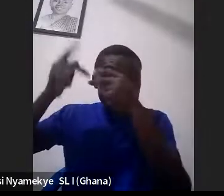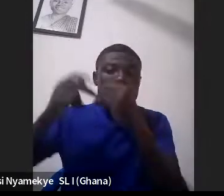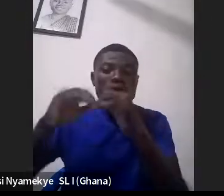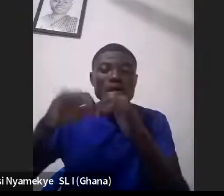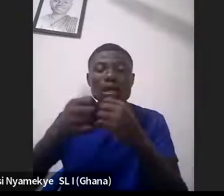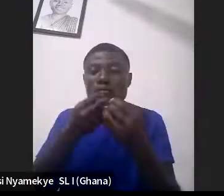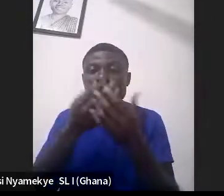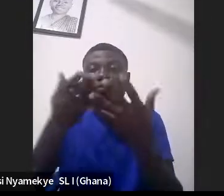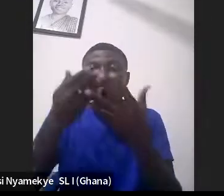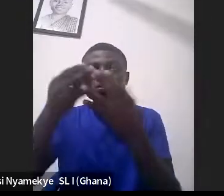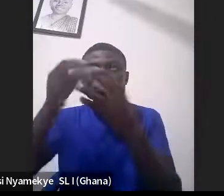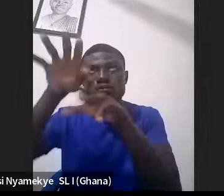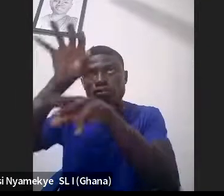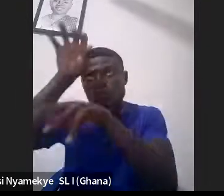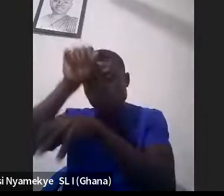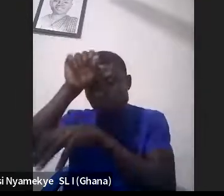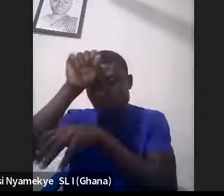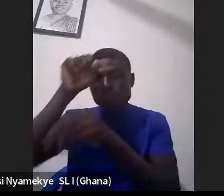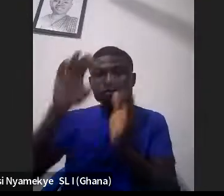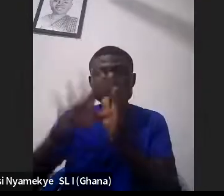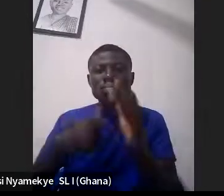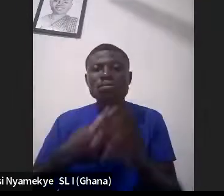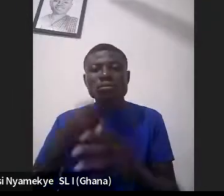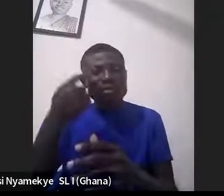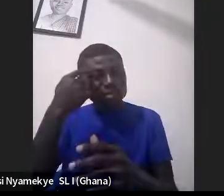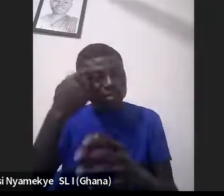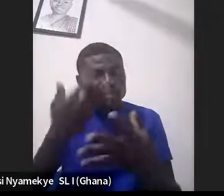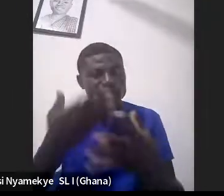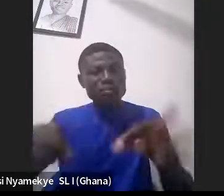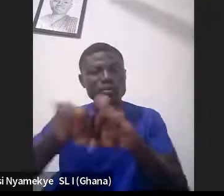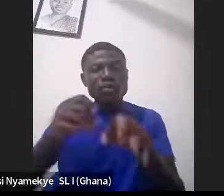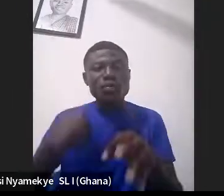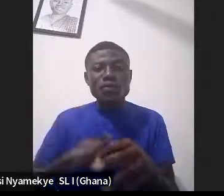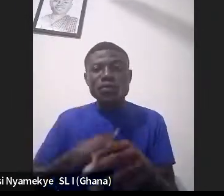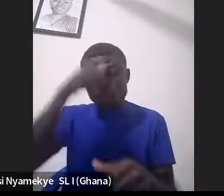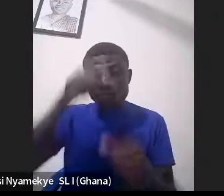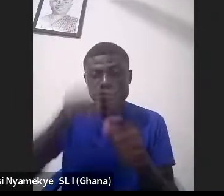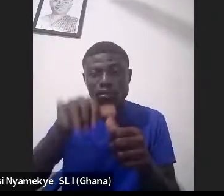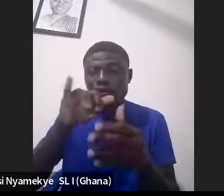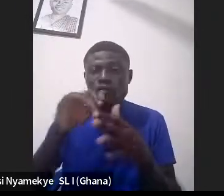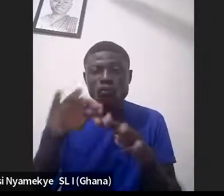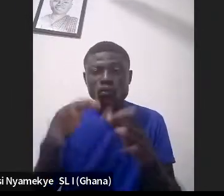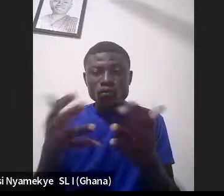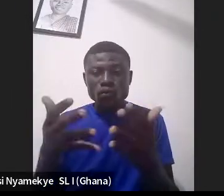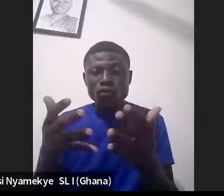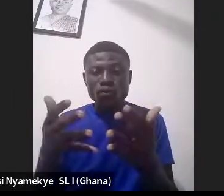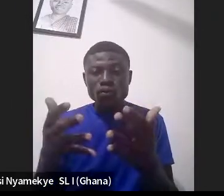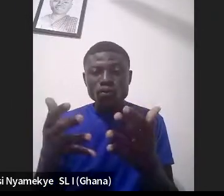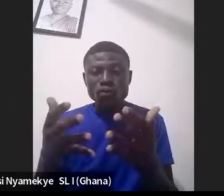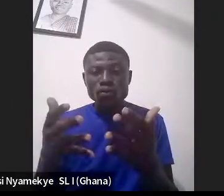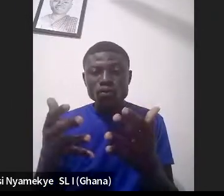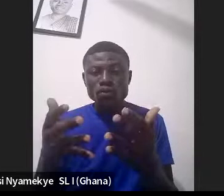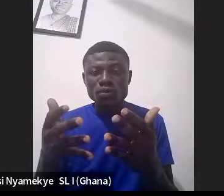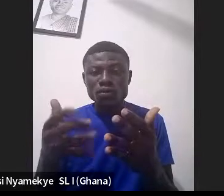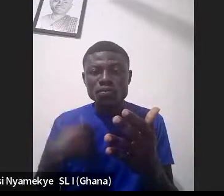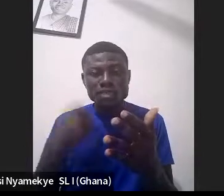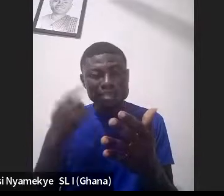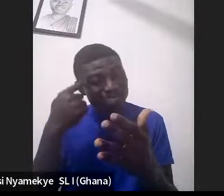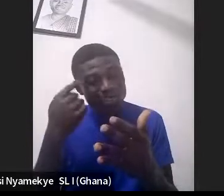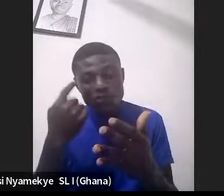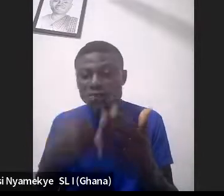information. So I think it's important that we remember that. I'm trying to think about what to